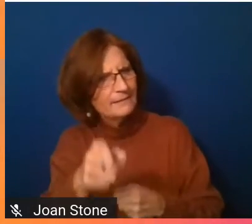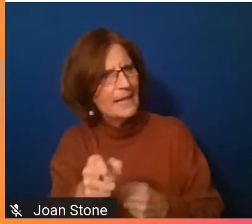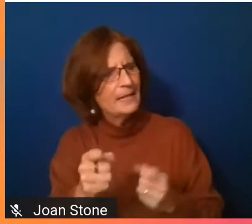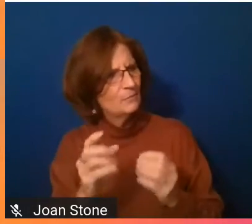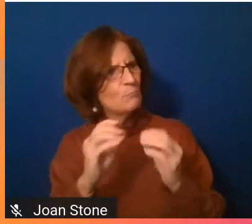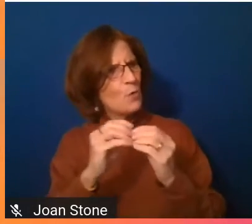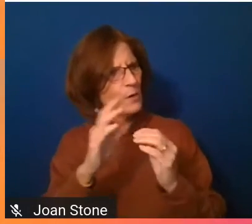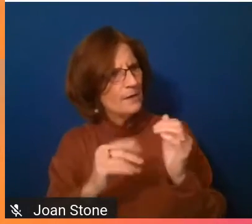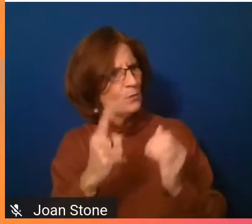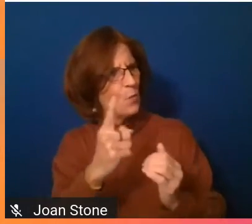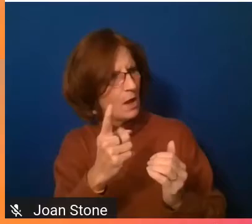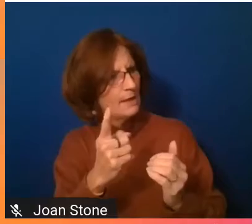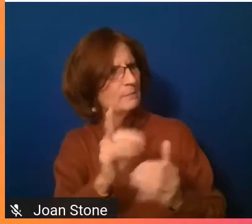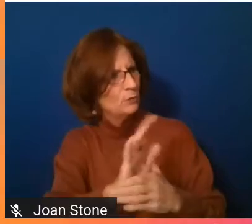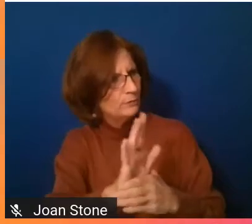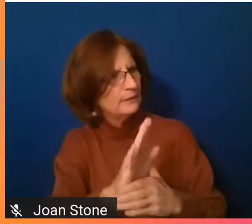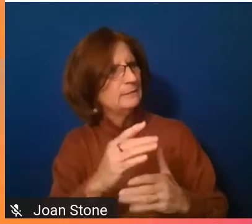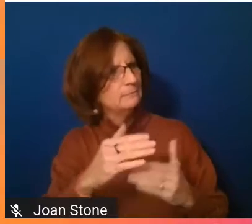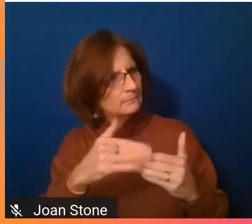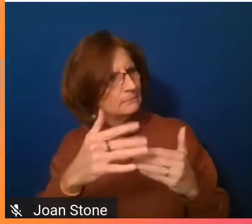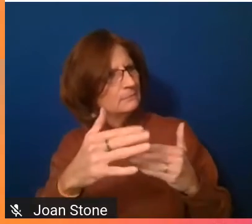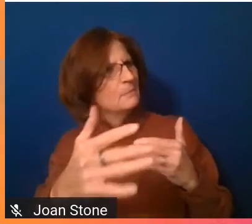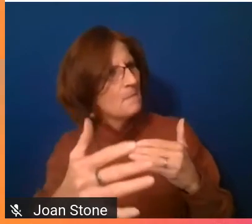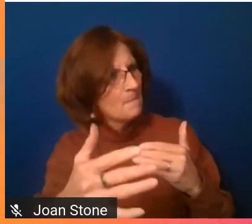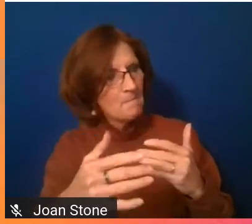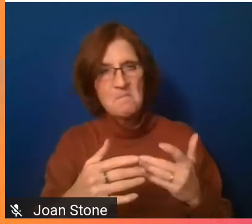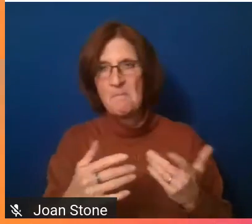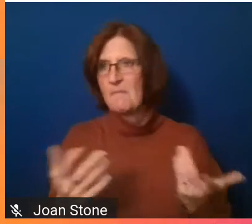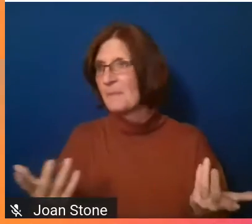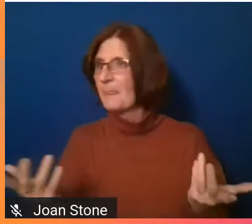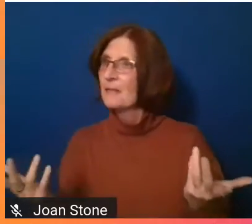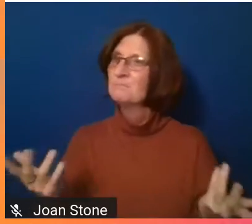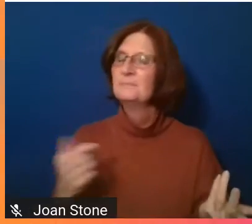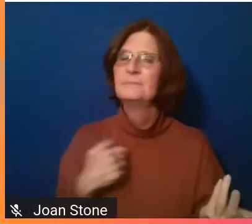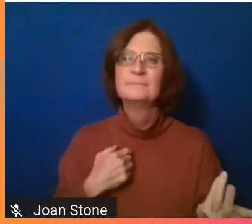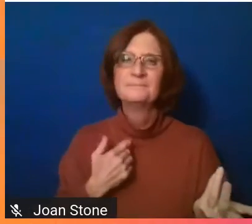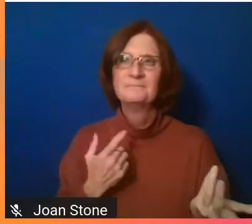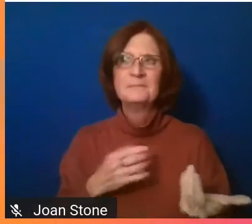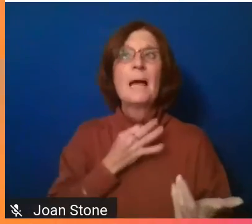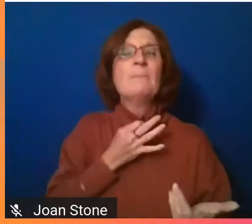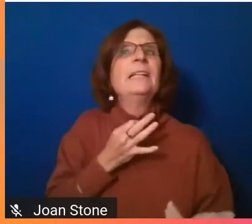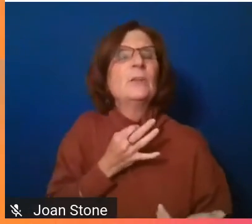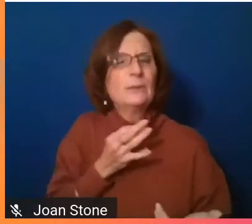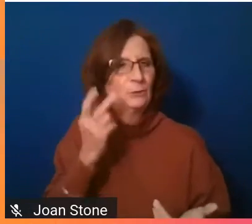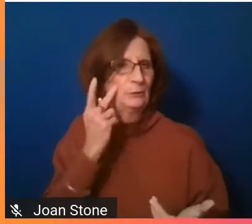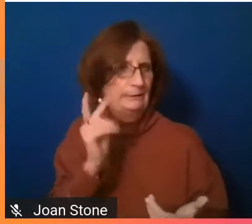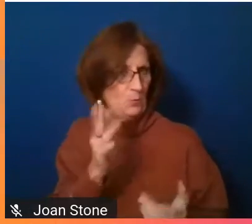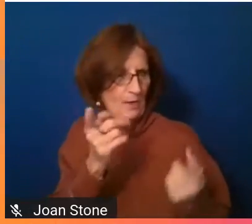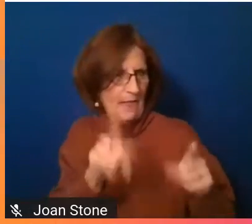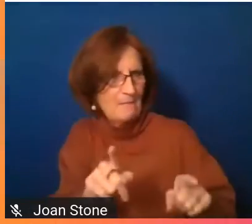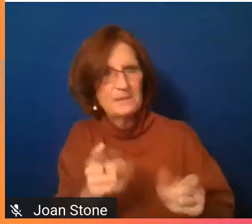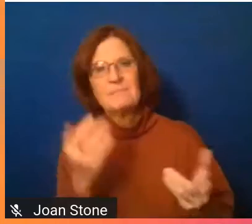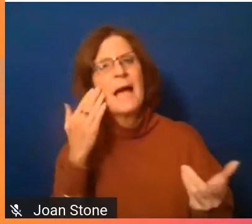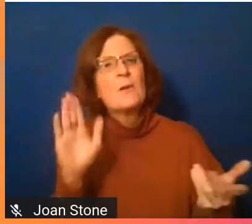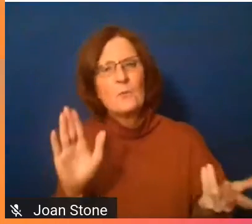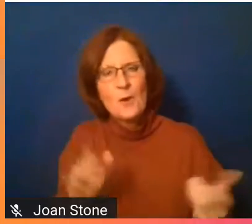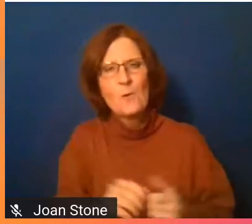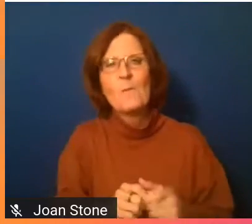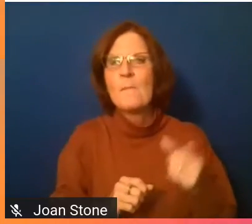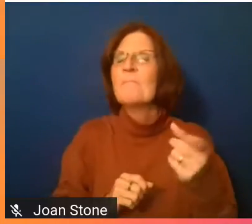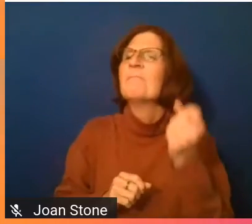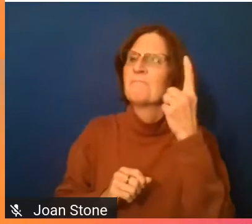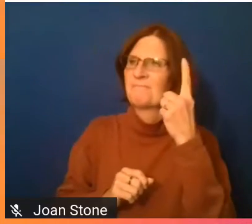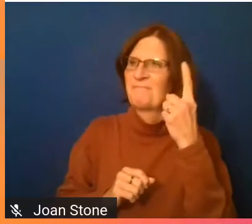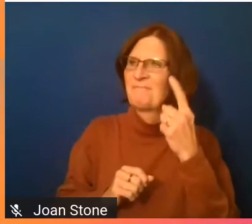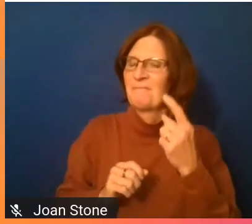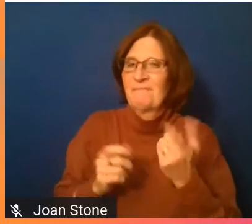something, you know, developing from this. But I'm curious, but I'm not sure yet. Gotcha. I